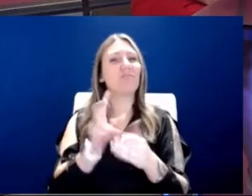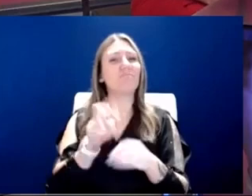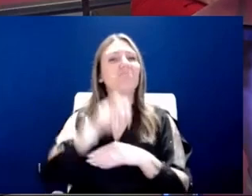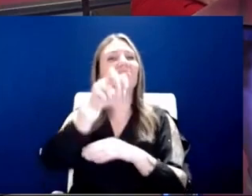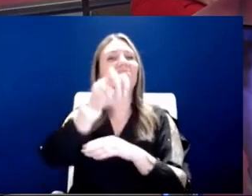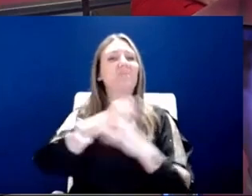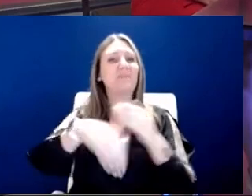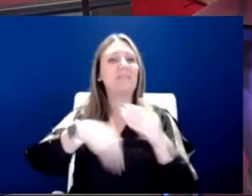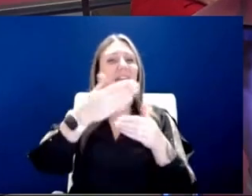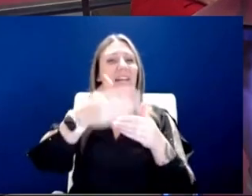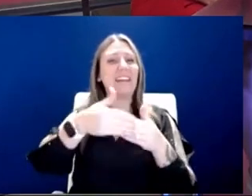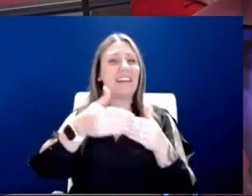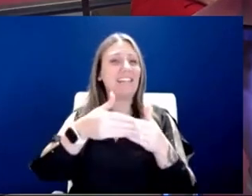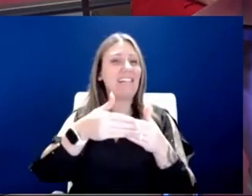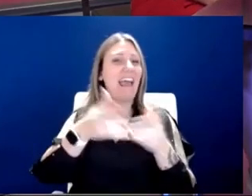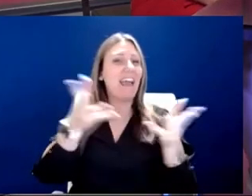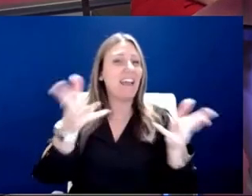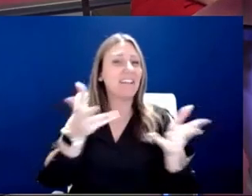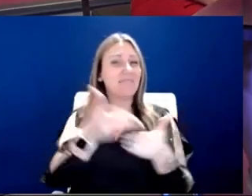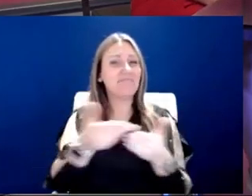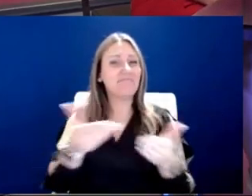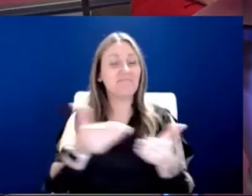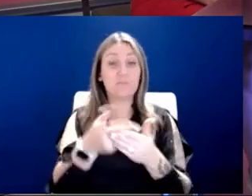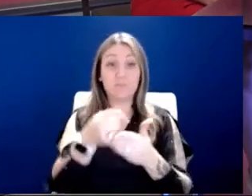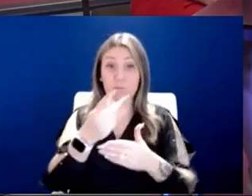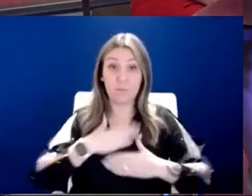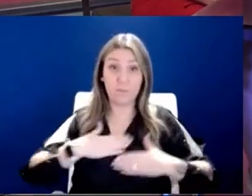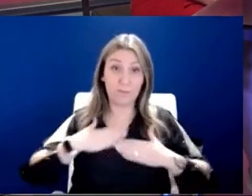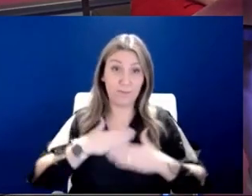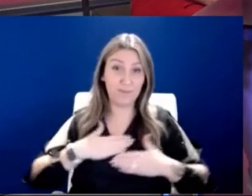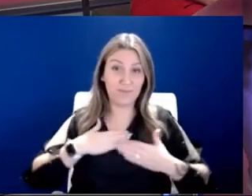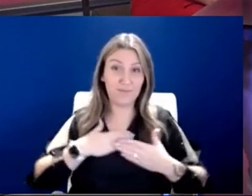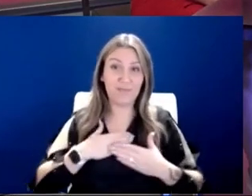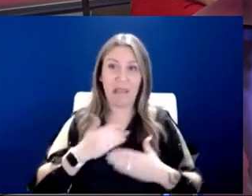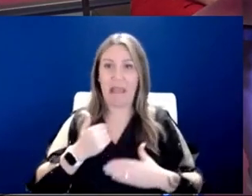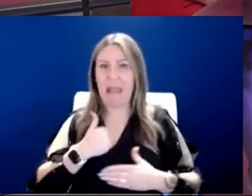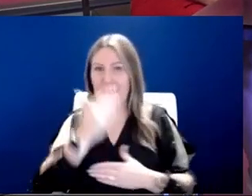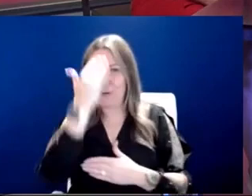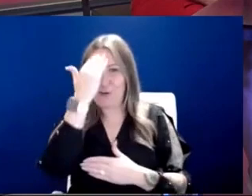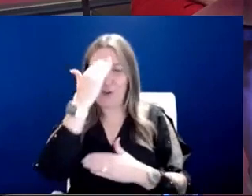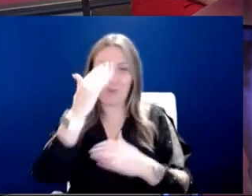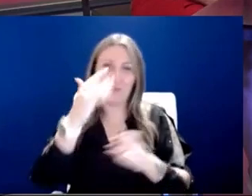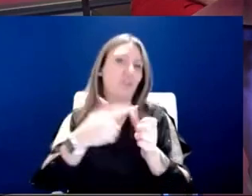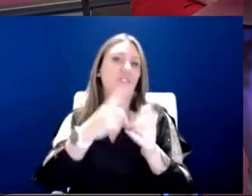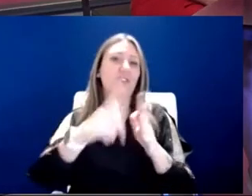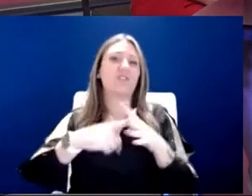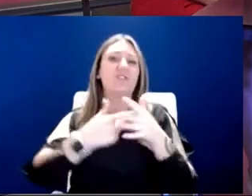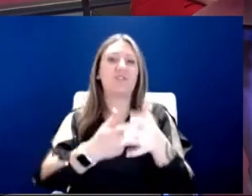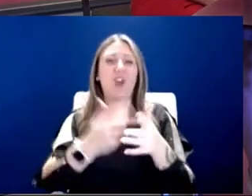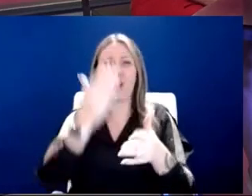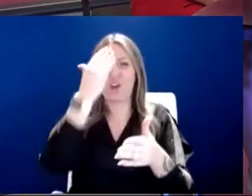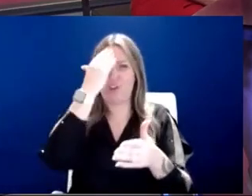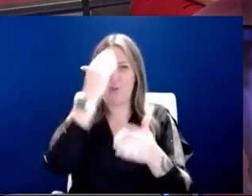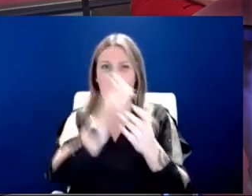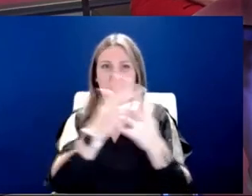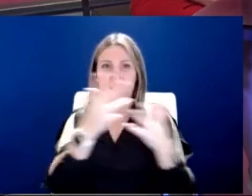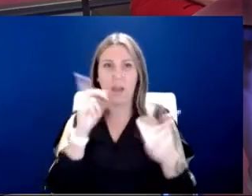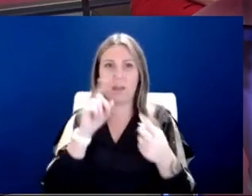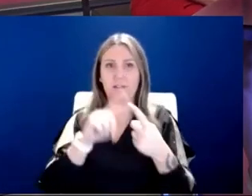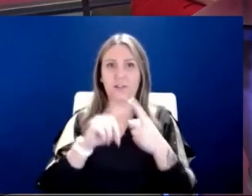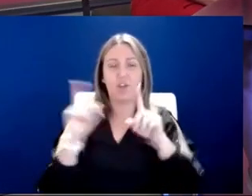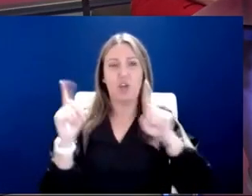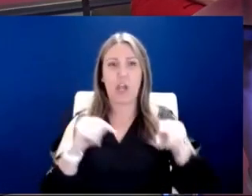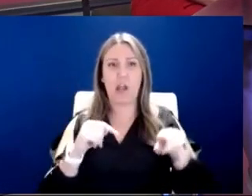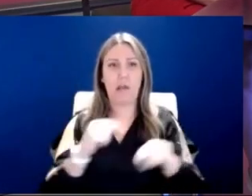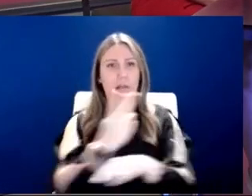And yeah, are you enjoying getting to know? I know when I first started here, it was like, wow, I thought I knew a lot until you come to a hospital and all these smart people and all